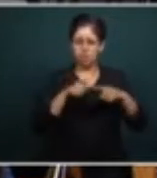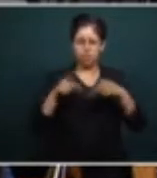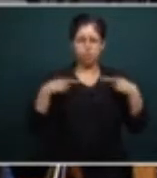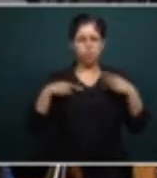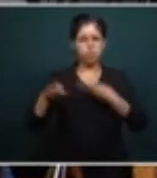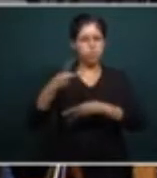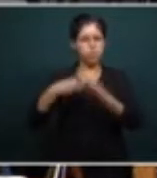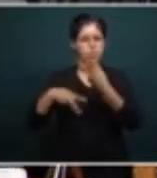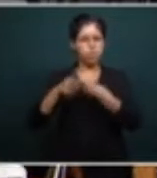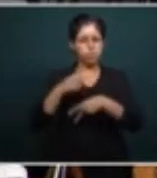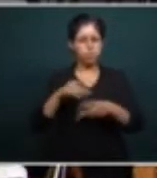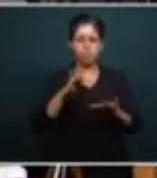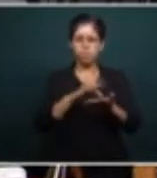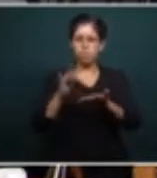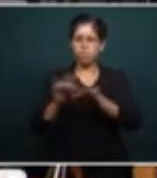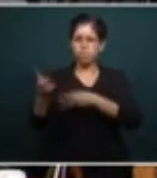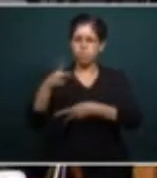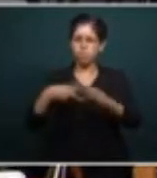accompanying him.